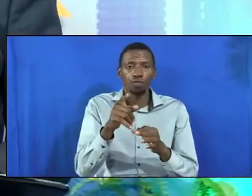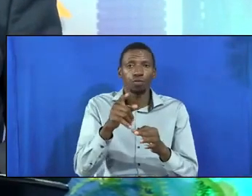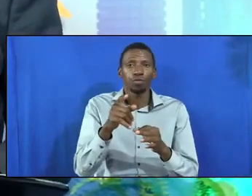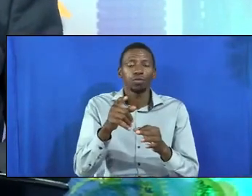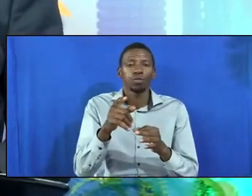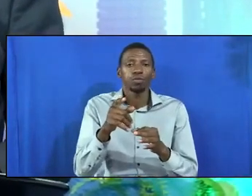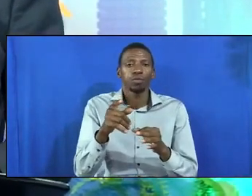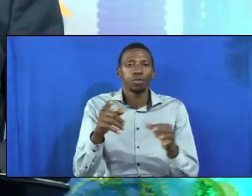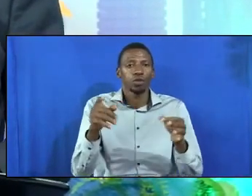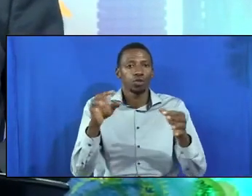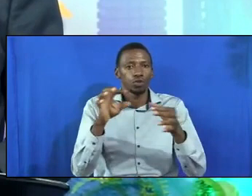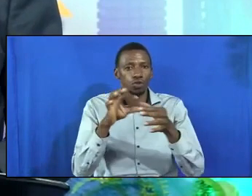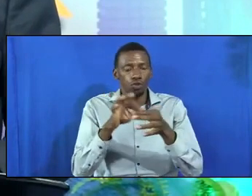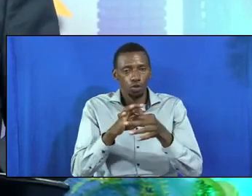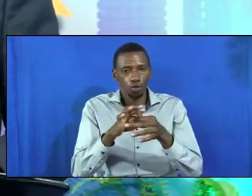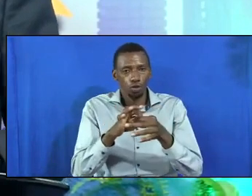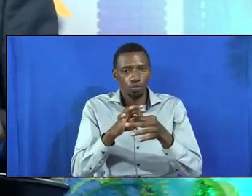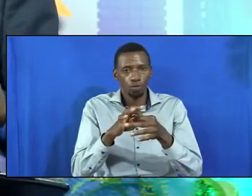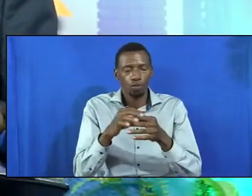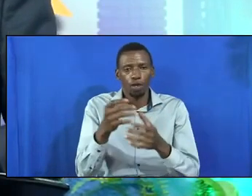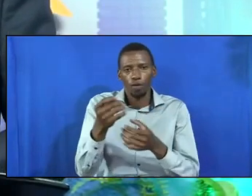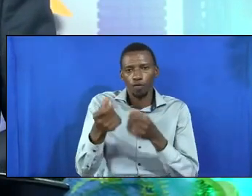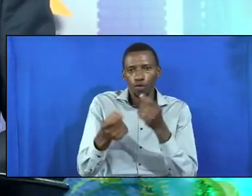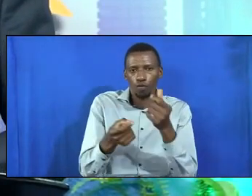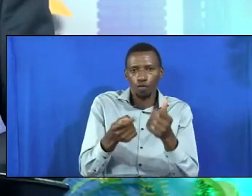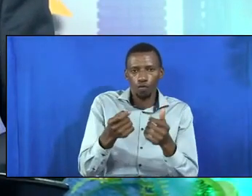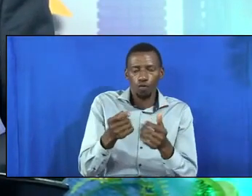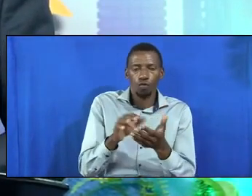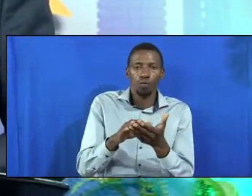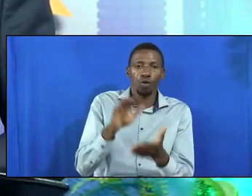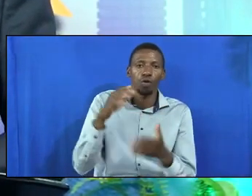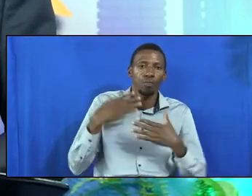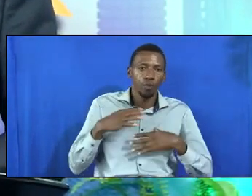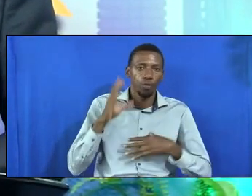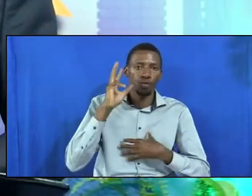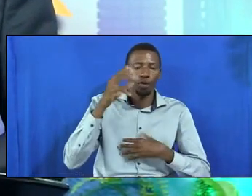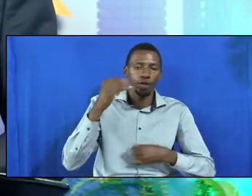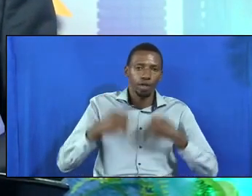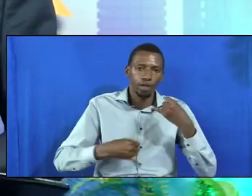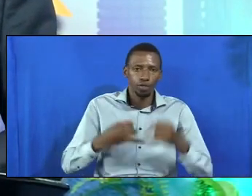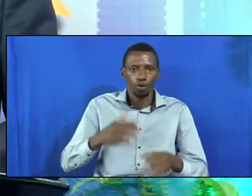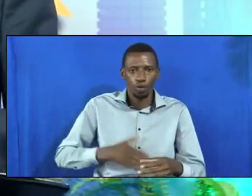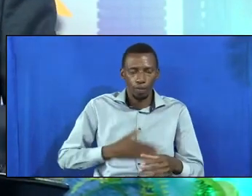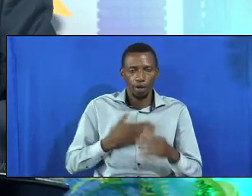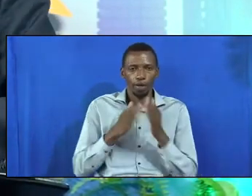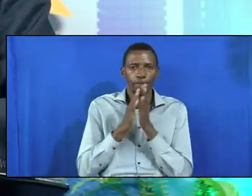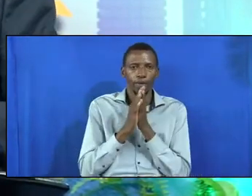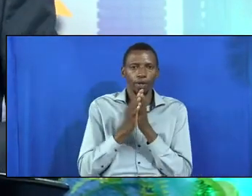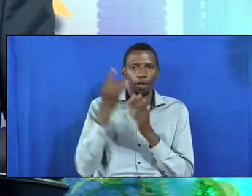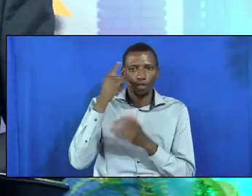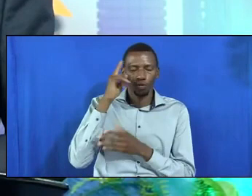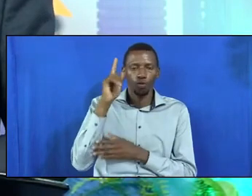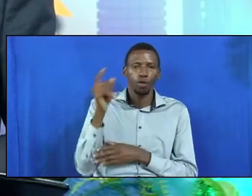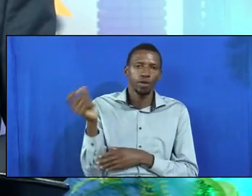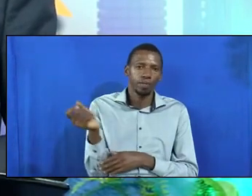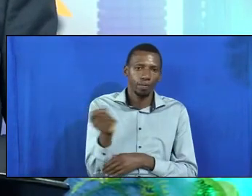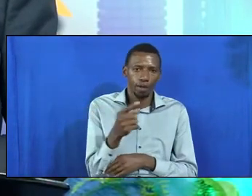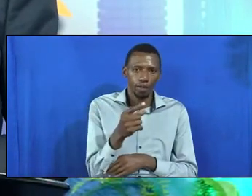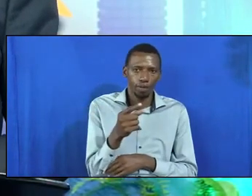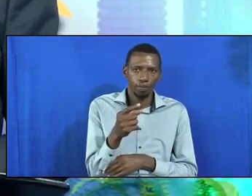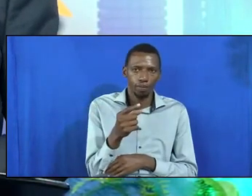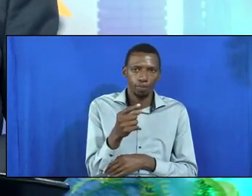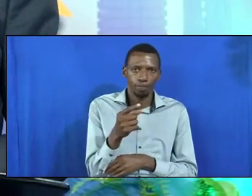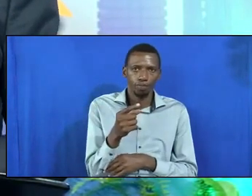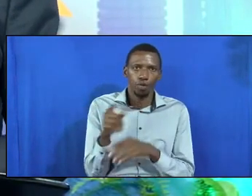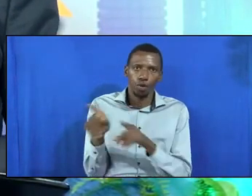more, you will enjoy my prayers for 1 month. And if you still topple these ones here,